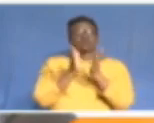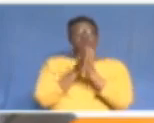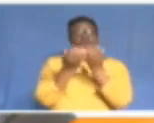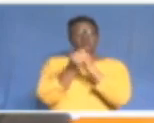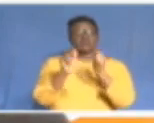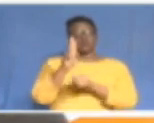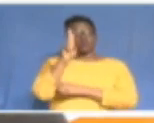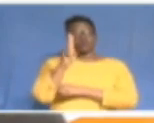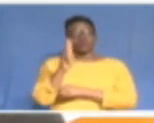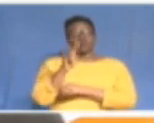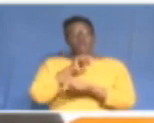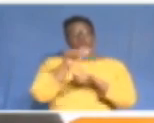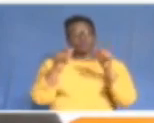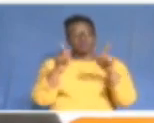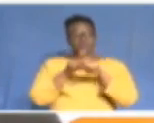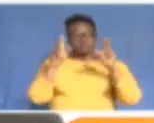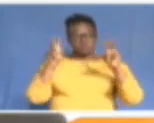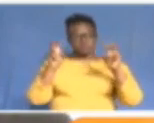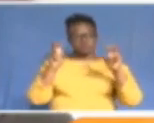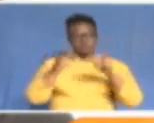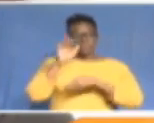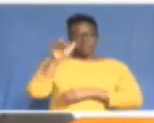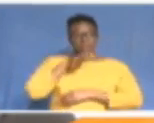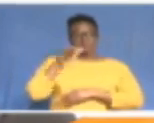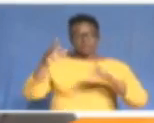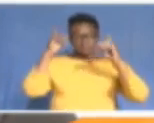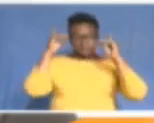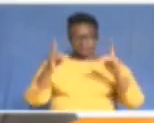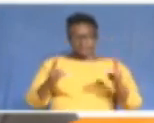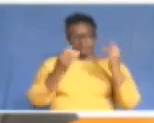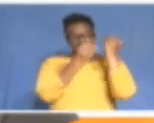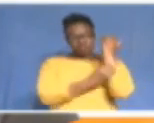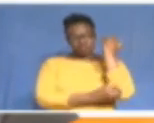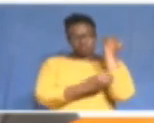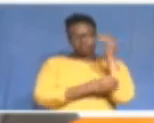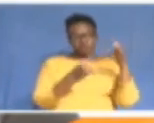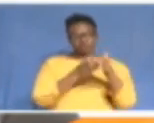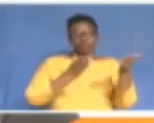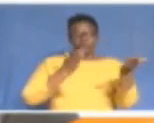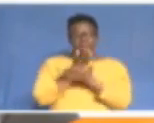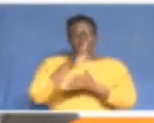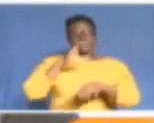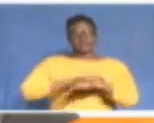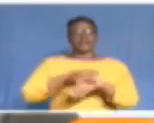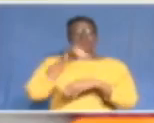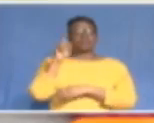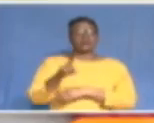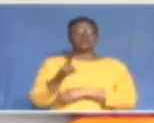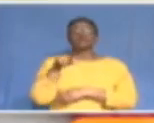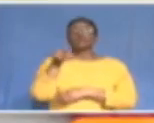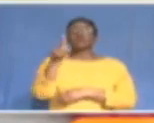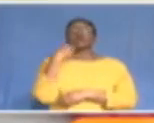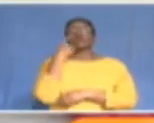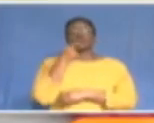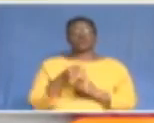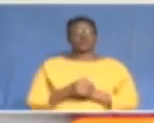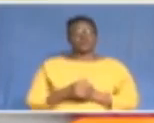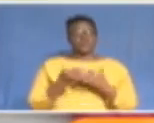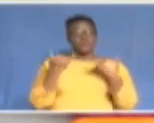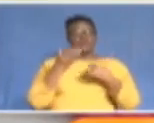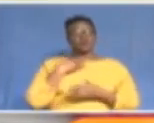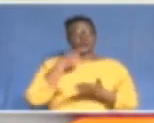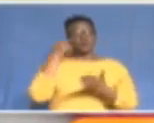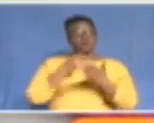The parliament have decided that the common man must guess their right. Who are you? And now they want to tax